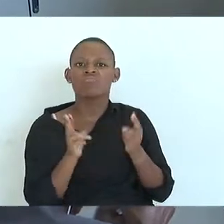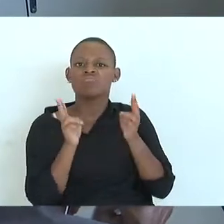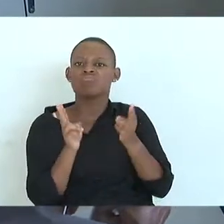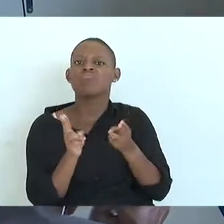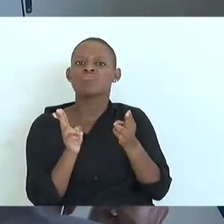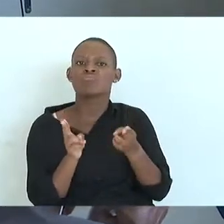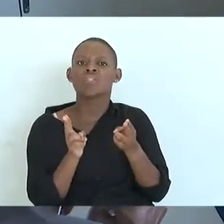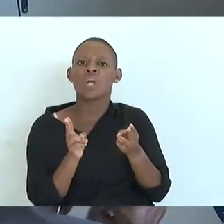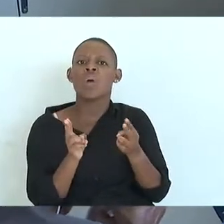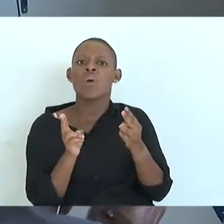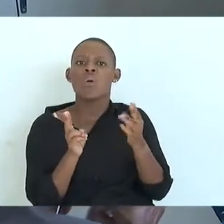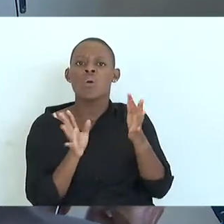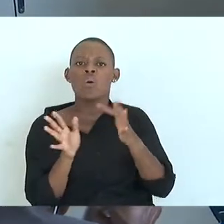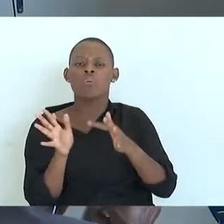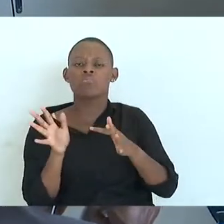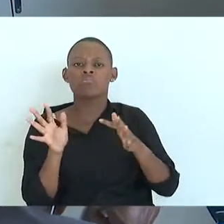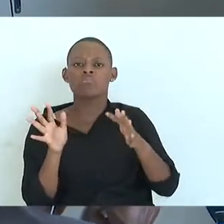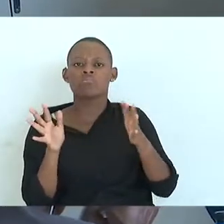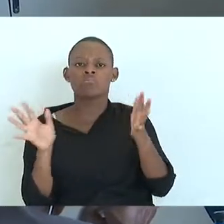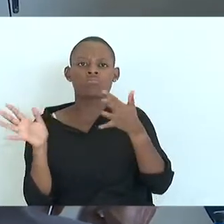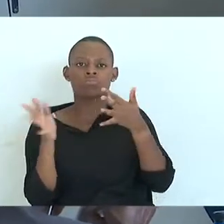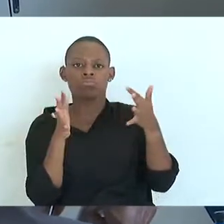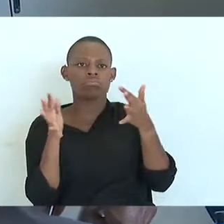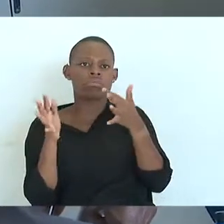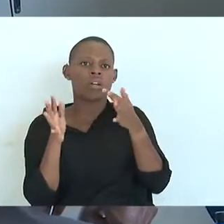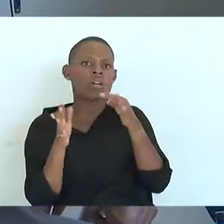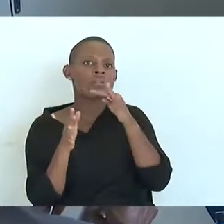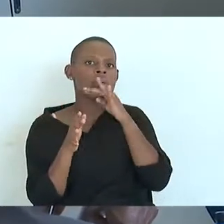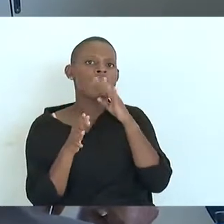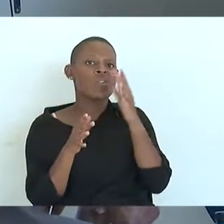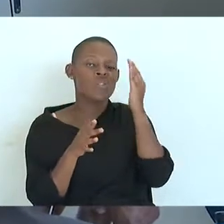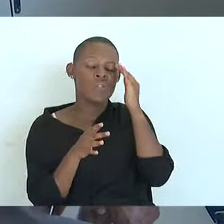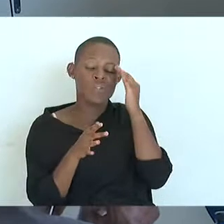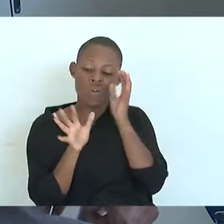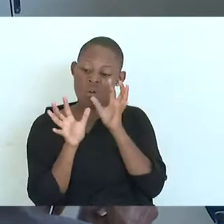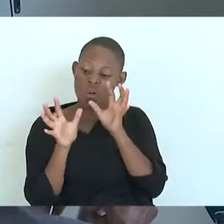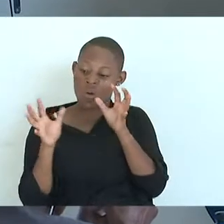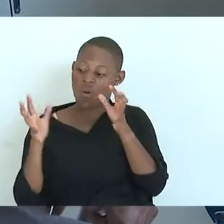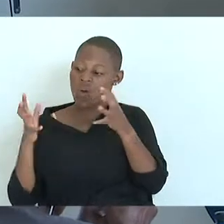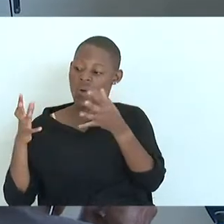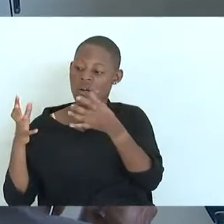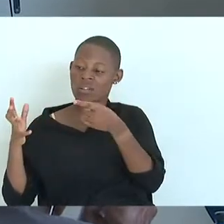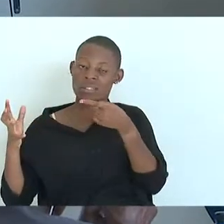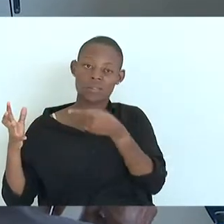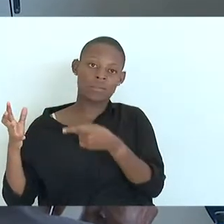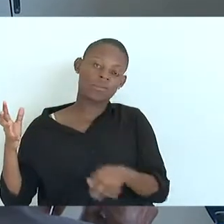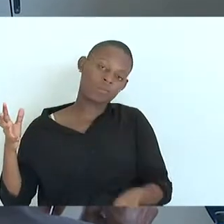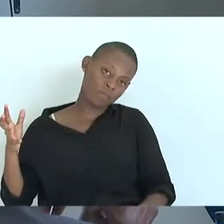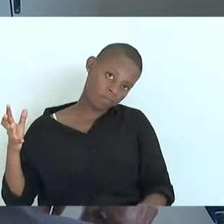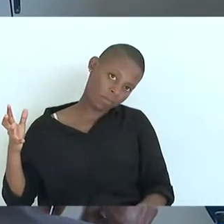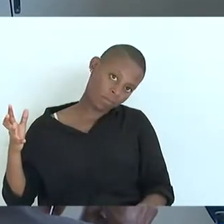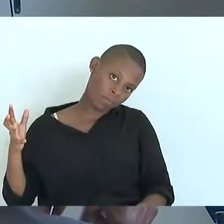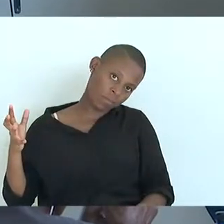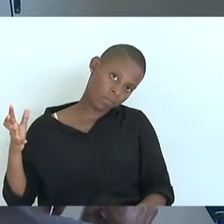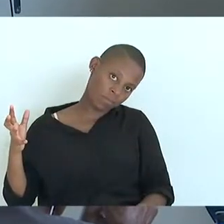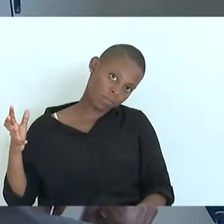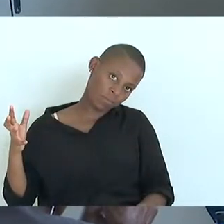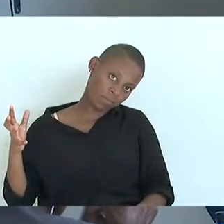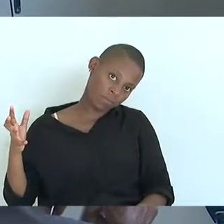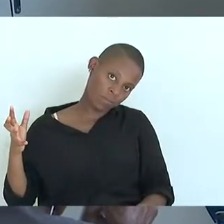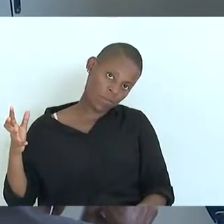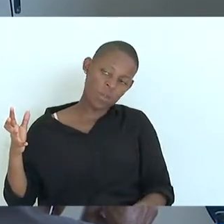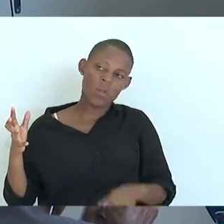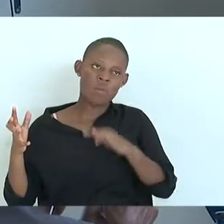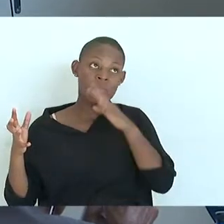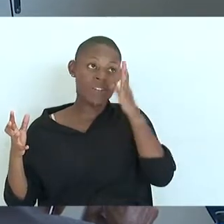Uyabona umhlaba, ndibekela incanyana nje emphathi ohleli into enzayikhulula lana nje. Umhlaba